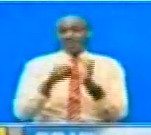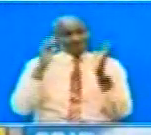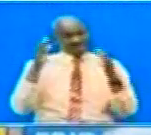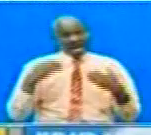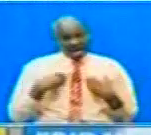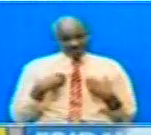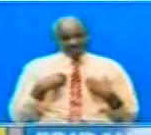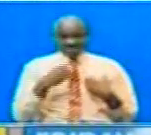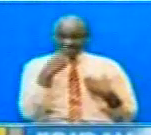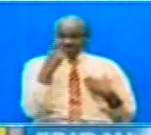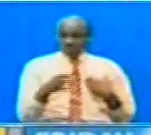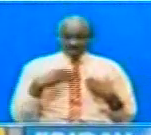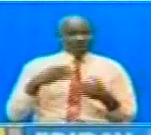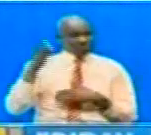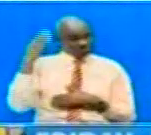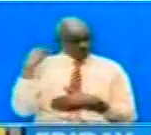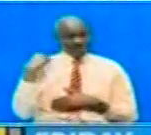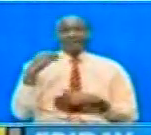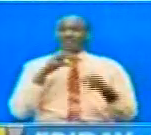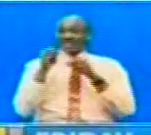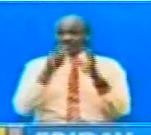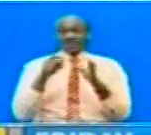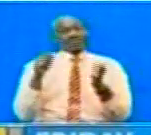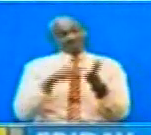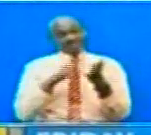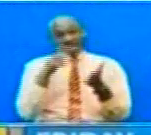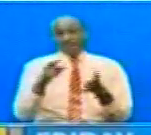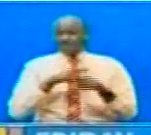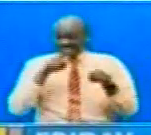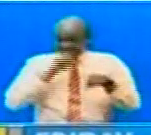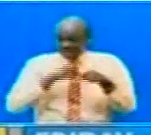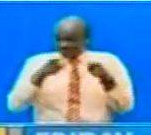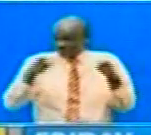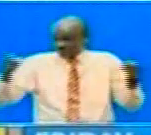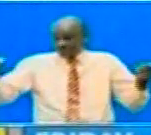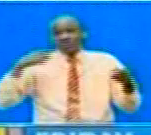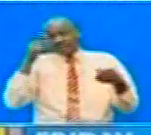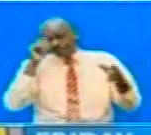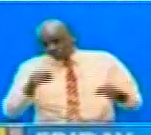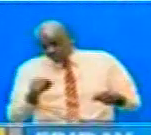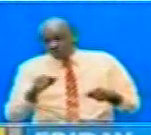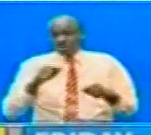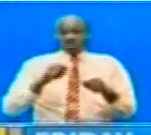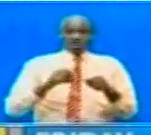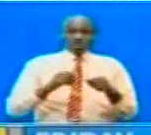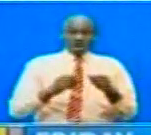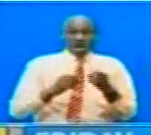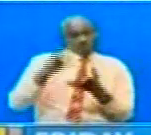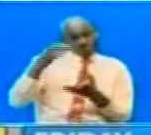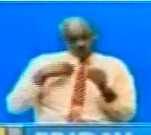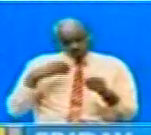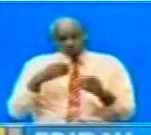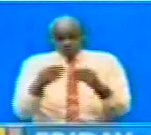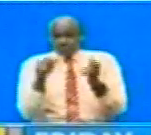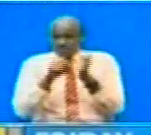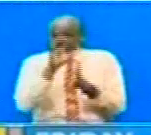largely blamed on the former managing regime. But it's only time that will tell if Mumias Sugar will get itself out of the current